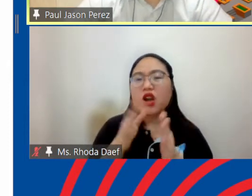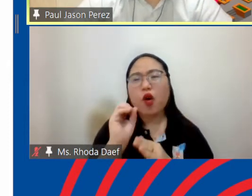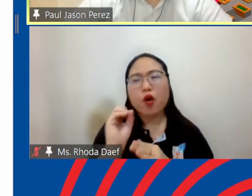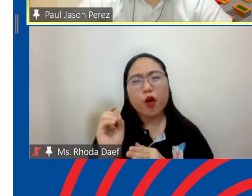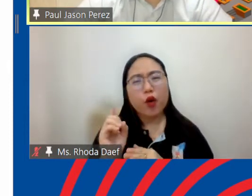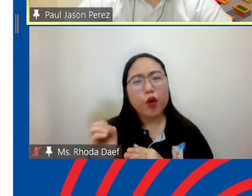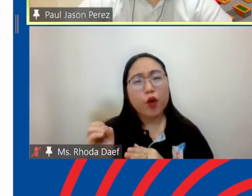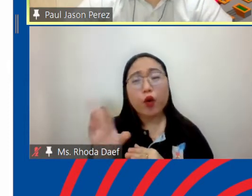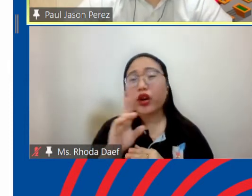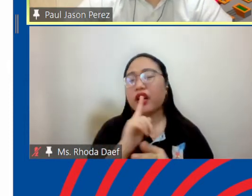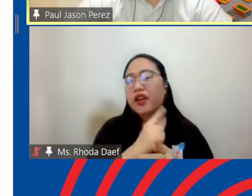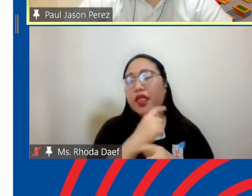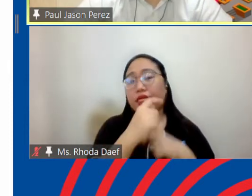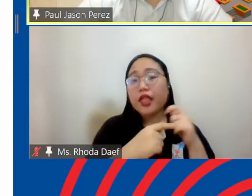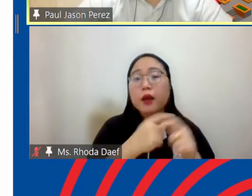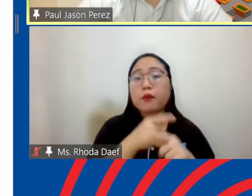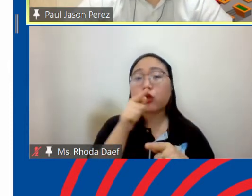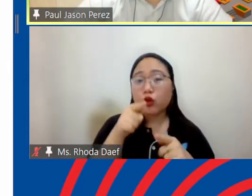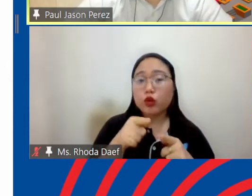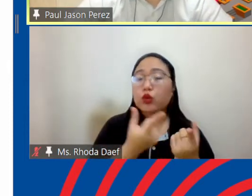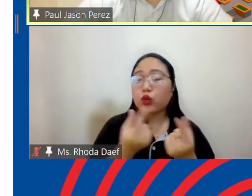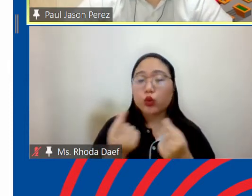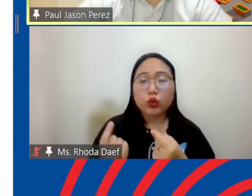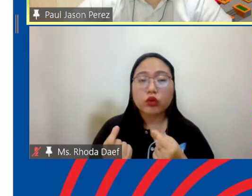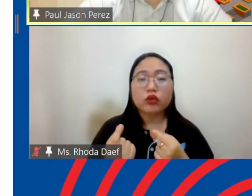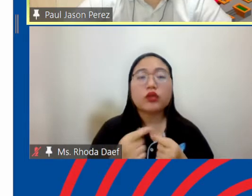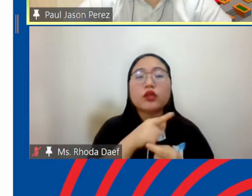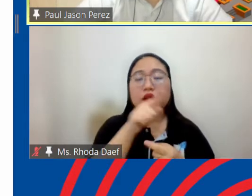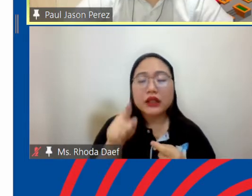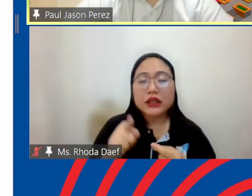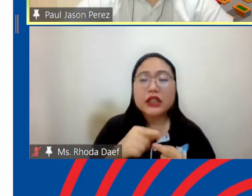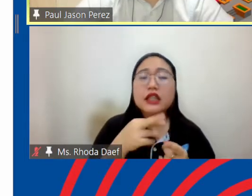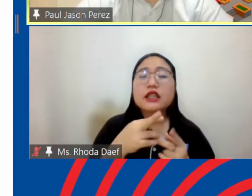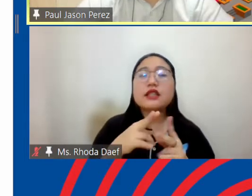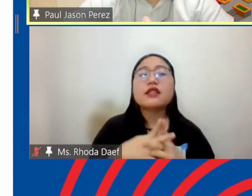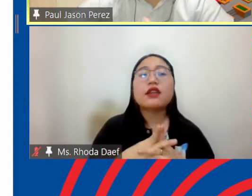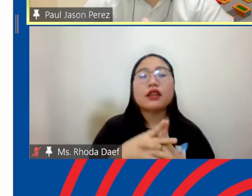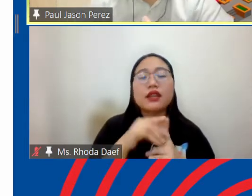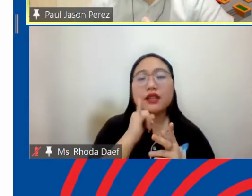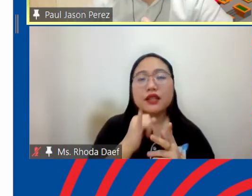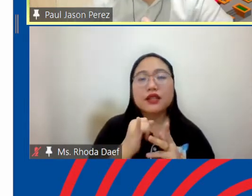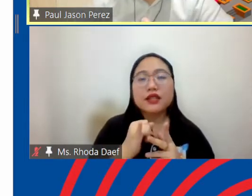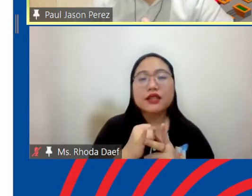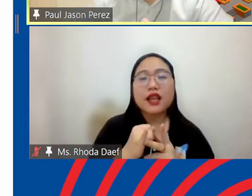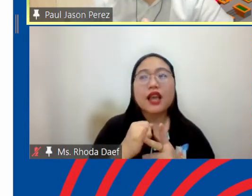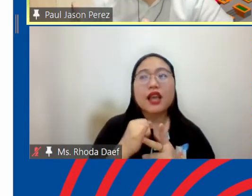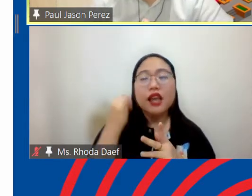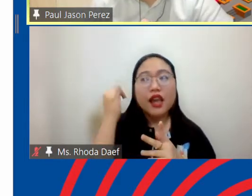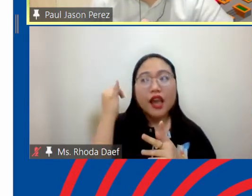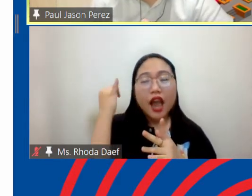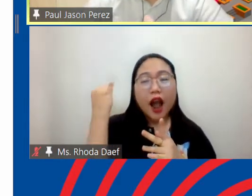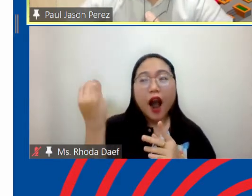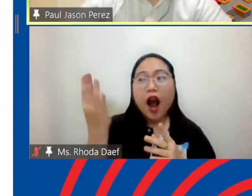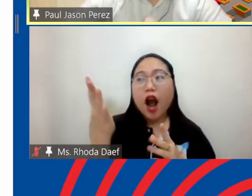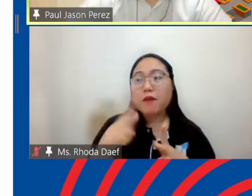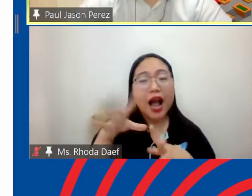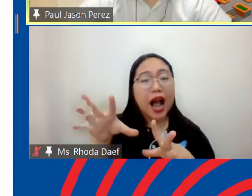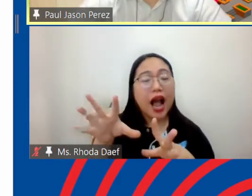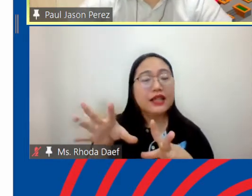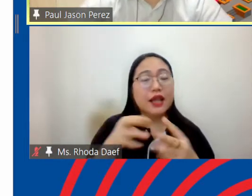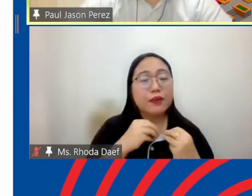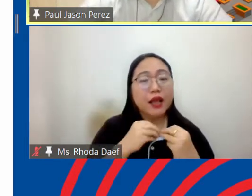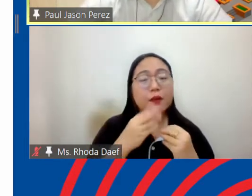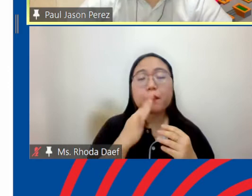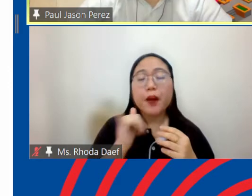are doing. As long as these research data are recognized by the community that you're working with, then we